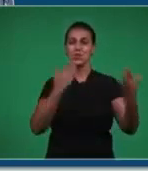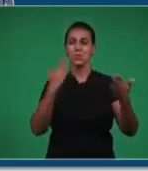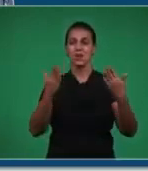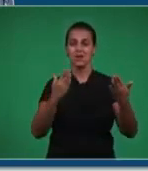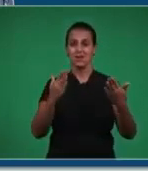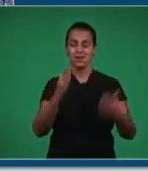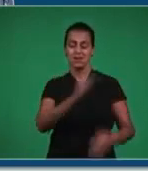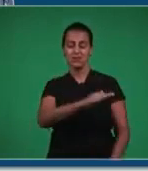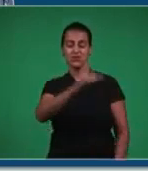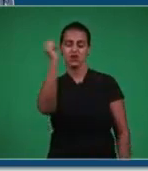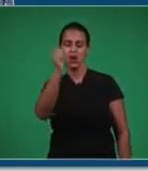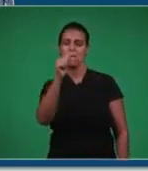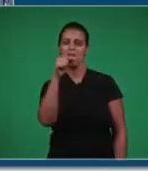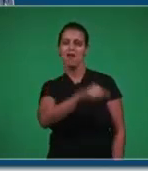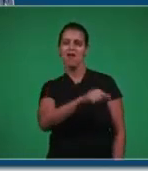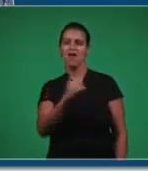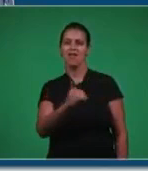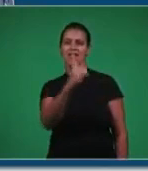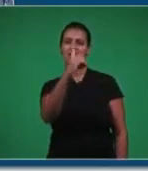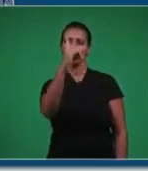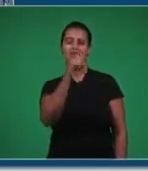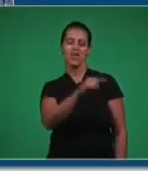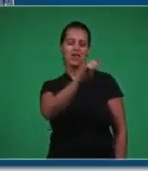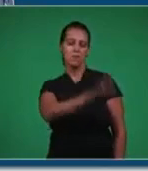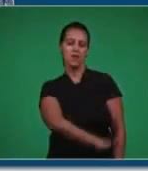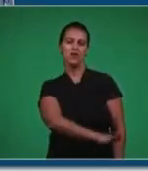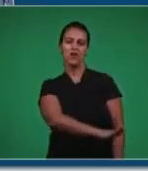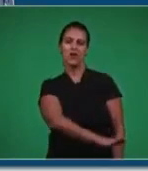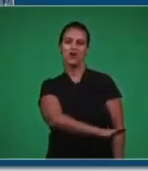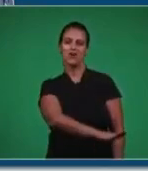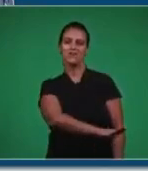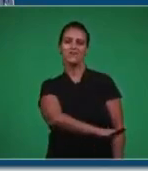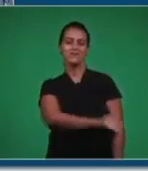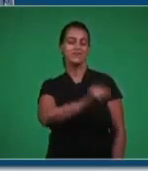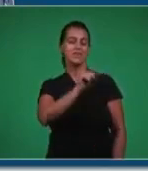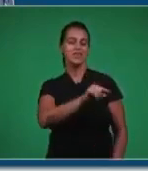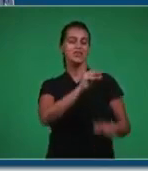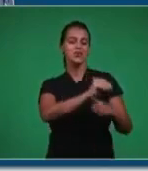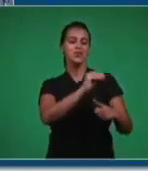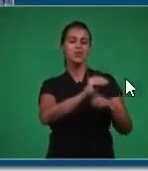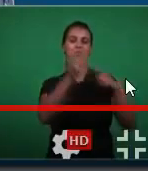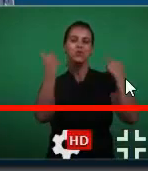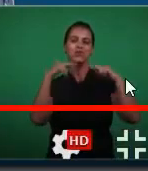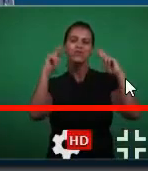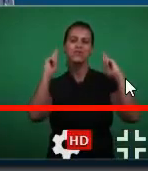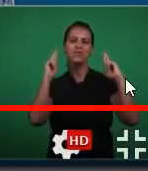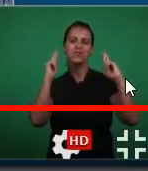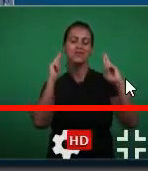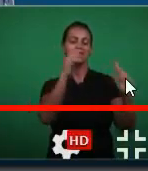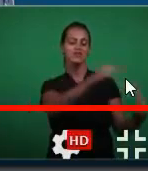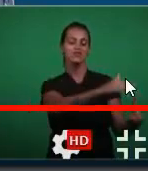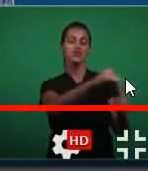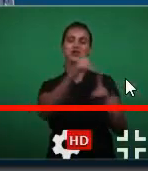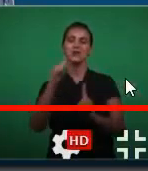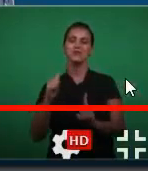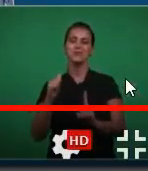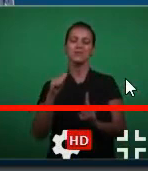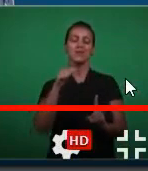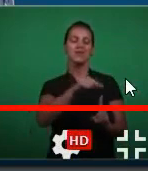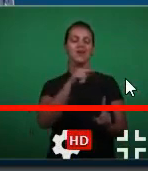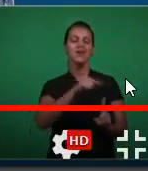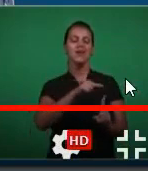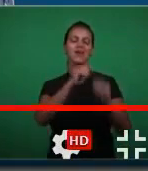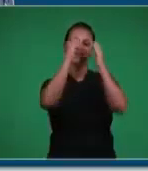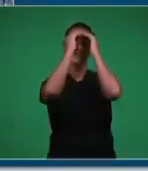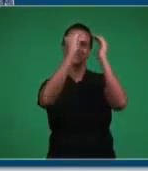Spirit. I call David my servant, the smallest one. He was taking care of the sheep of his father. And when he received the call,